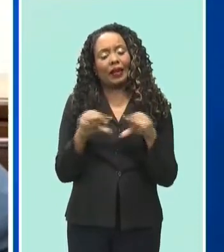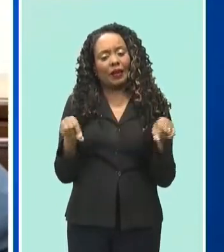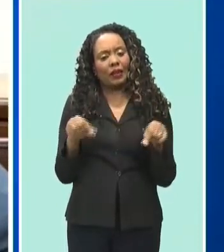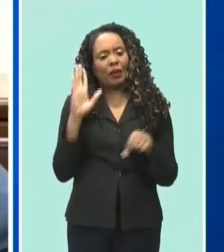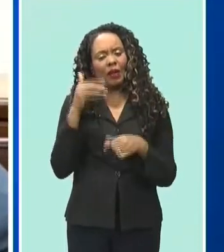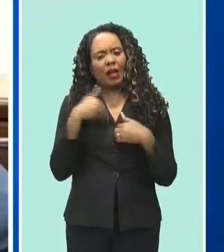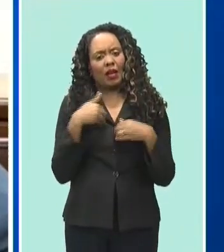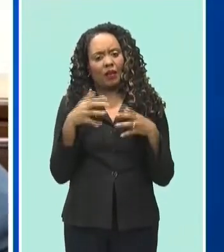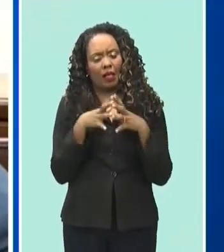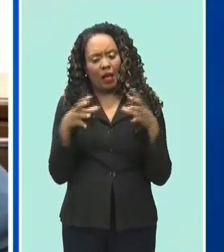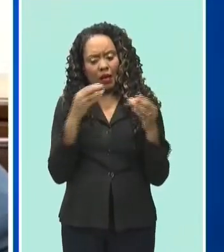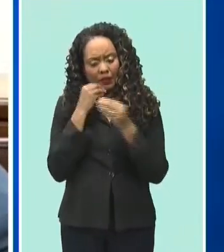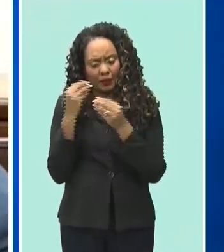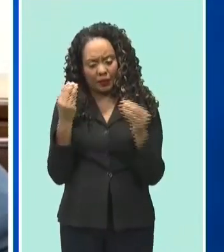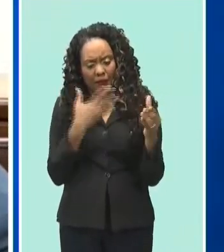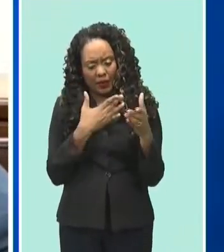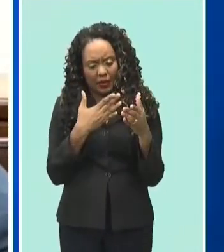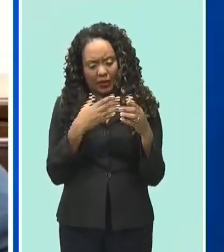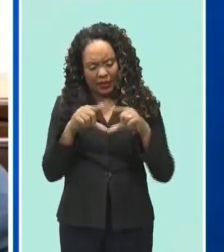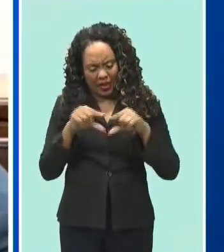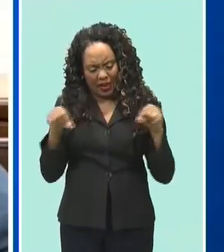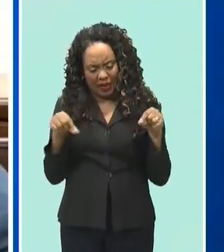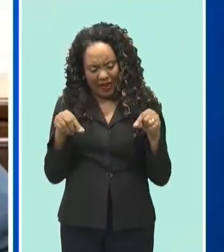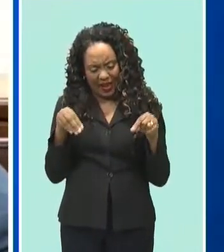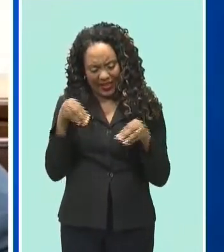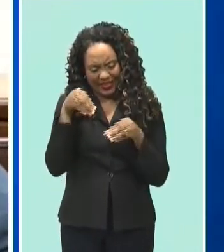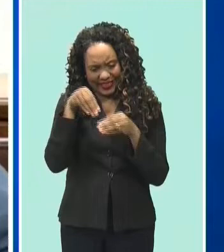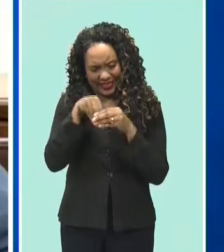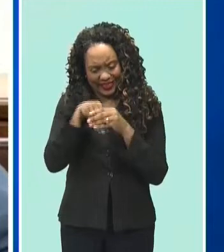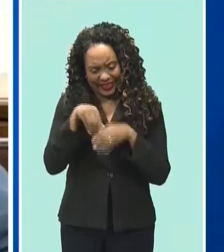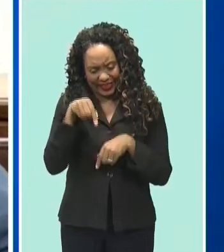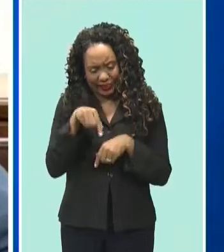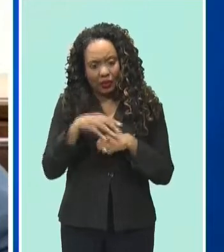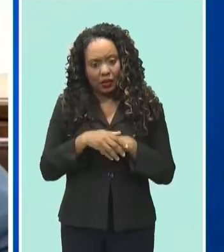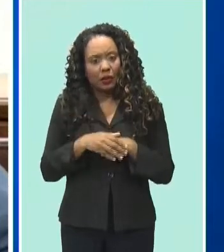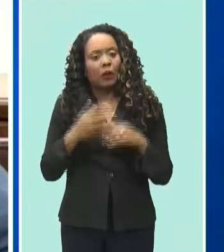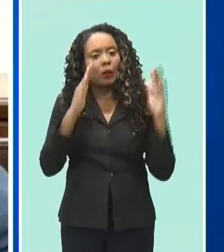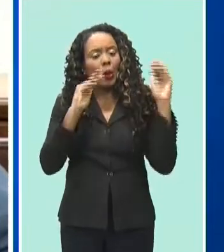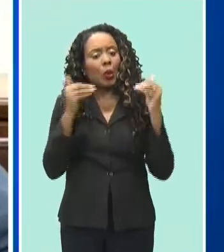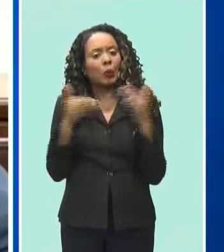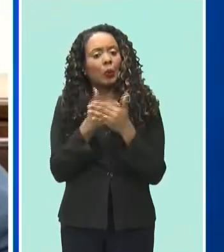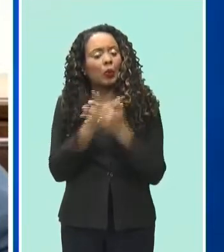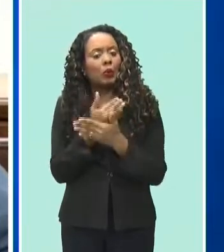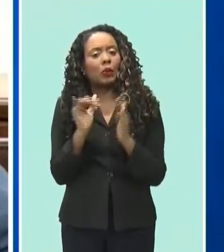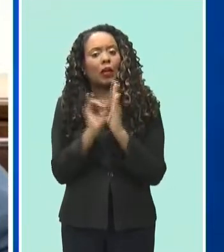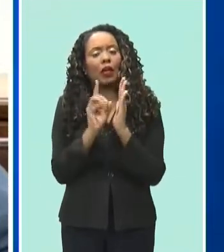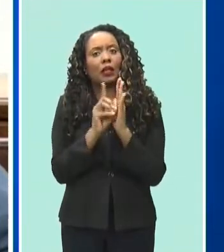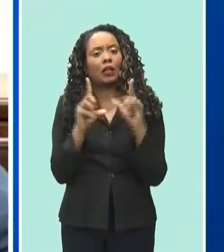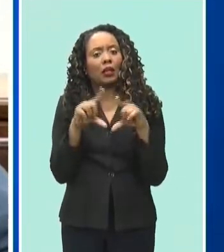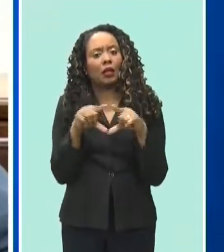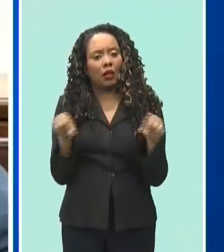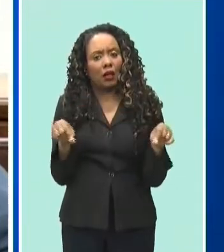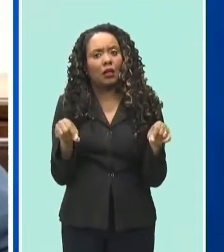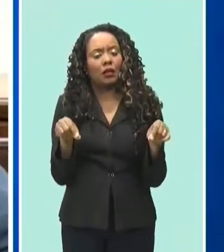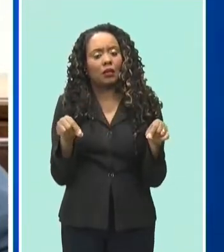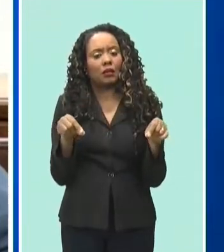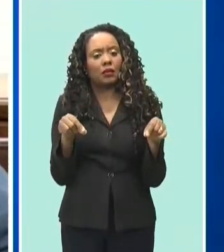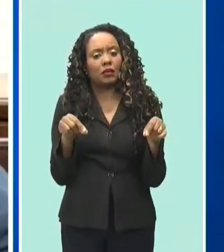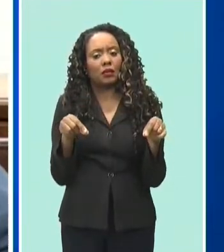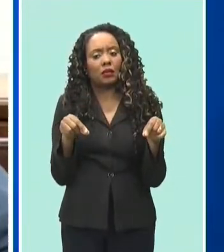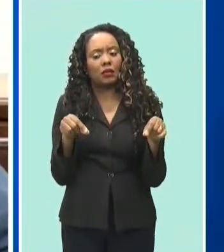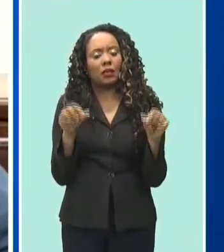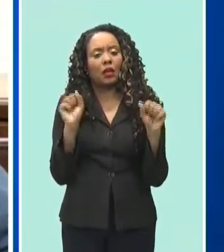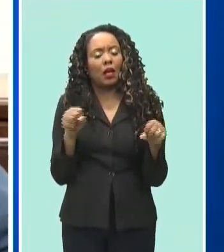biometric data associated with it. And we're hoping that that new ID card will be able to do a raft of